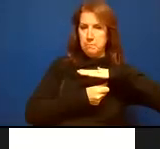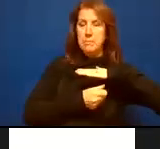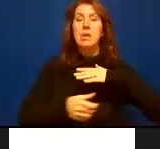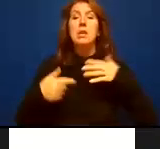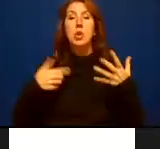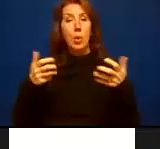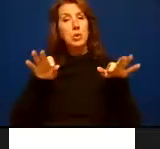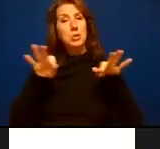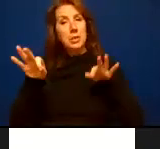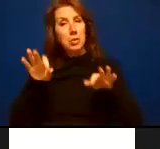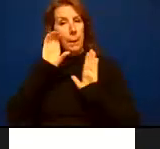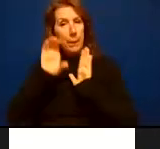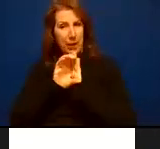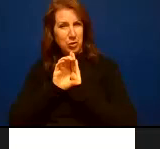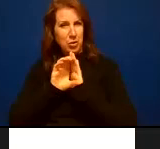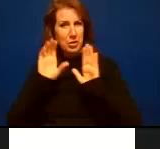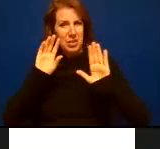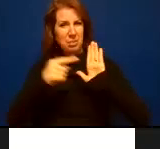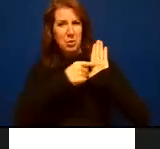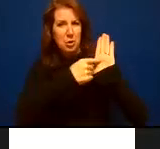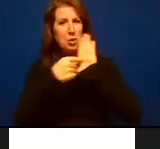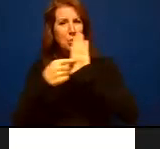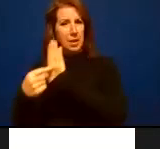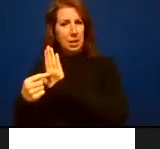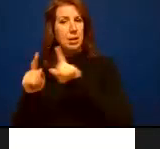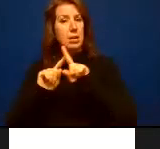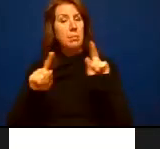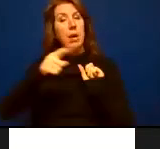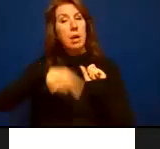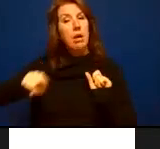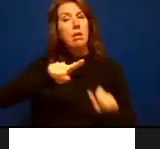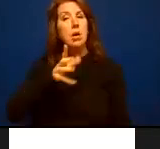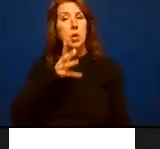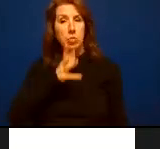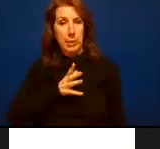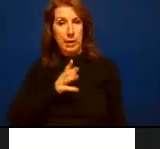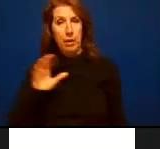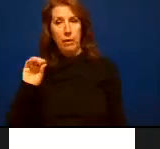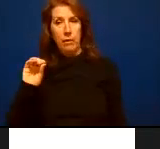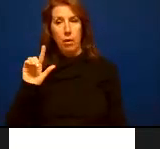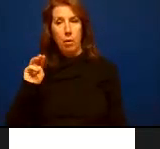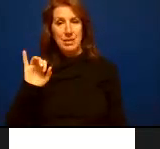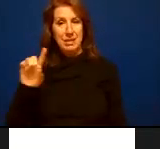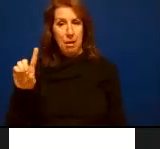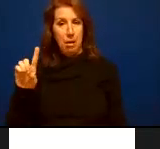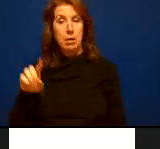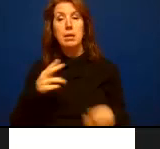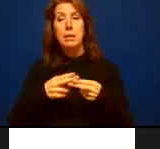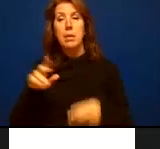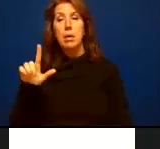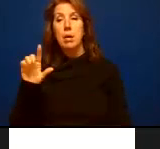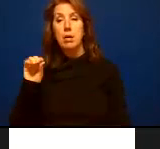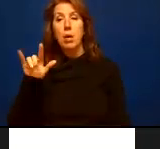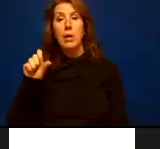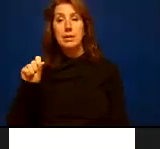describe the pictures that are on the screen. But these are the women of Olmstead are Lois Curtis and Elaine